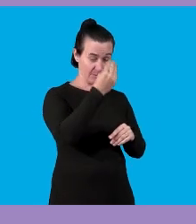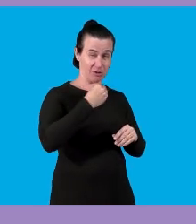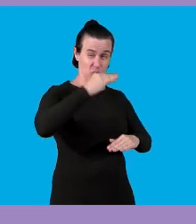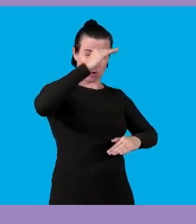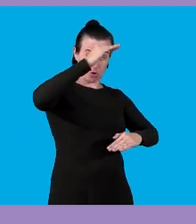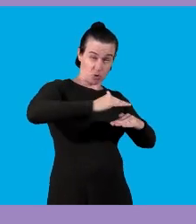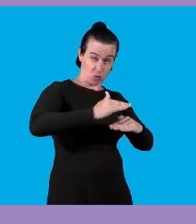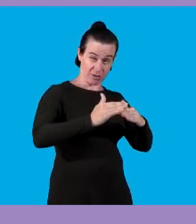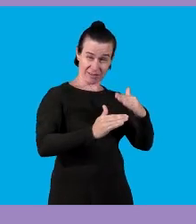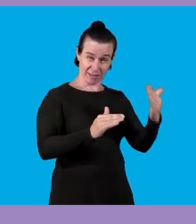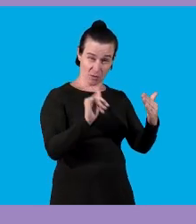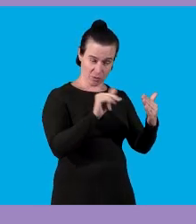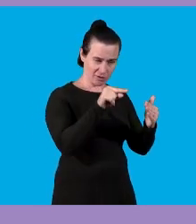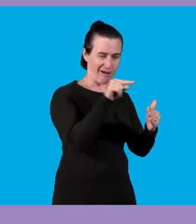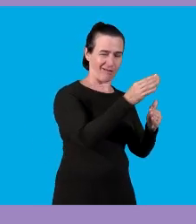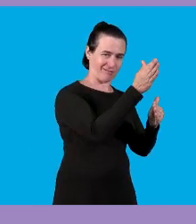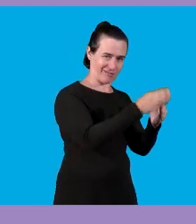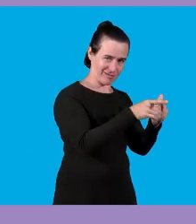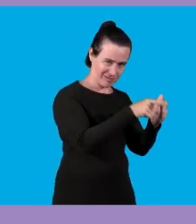one would be